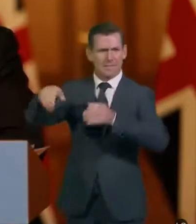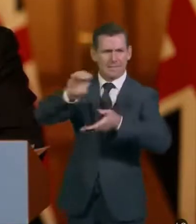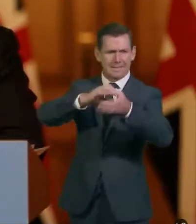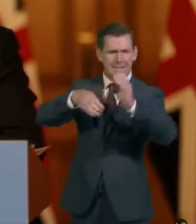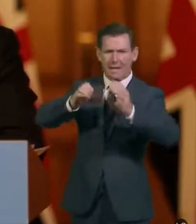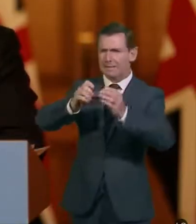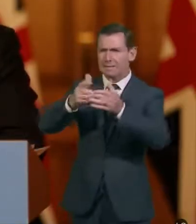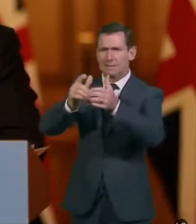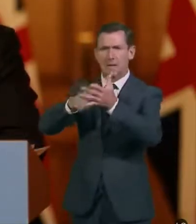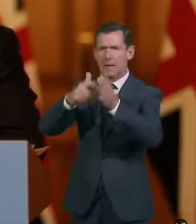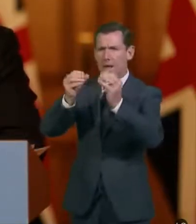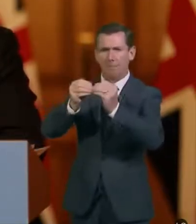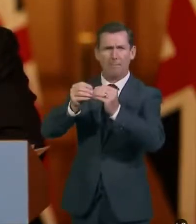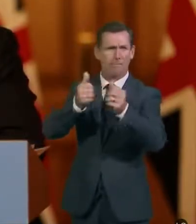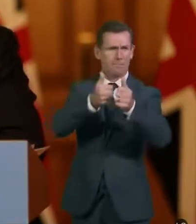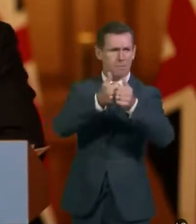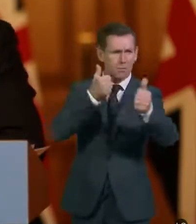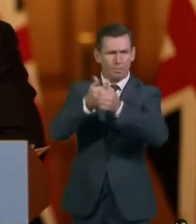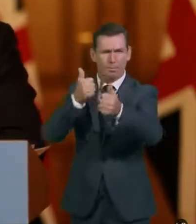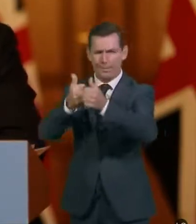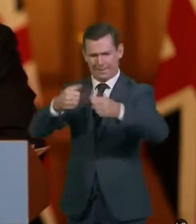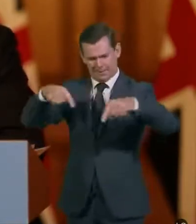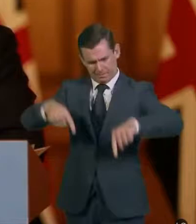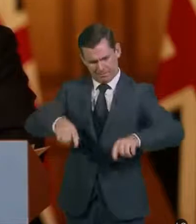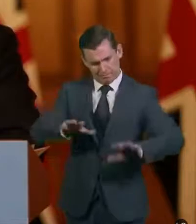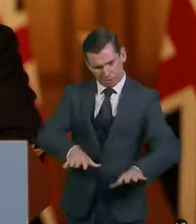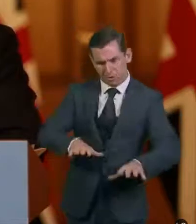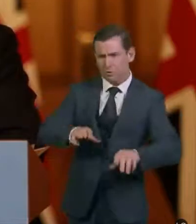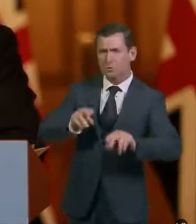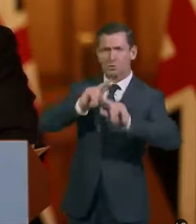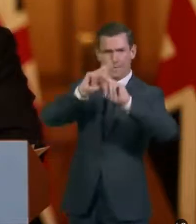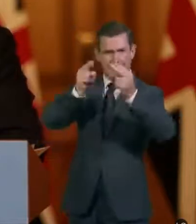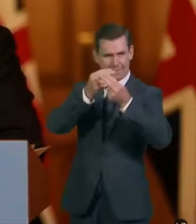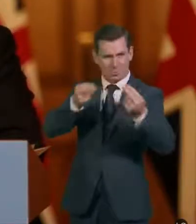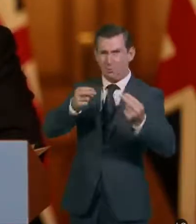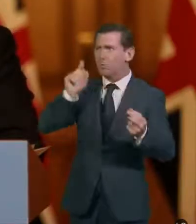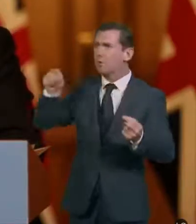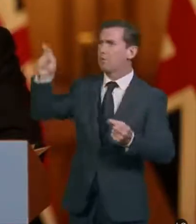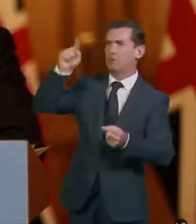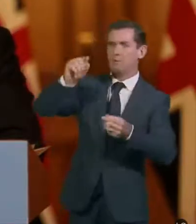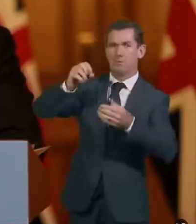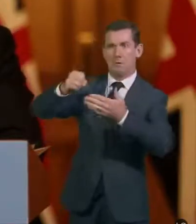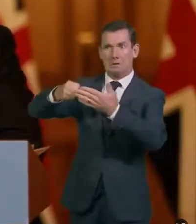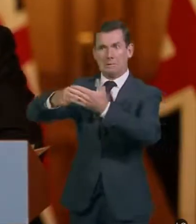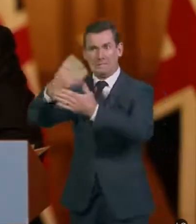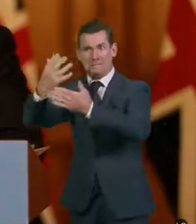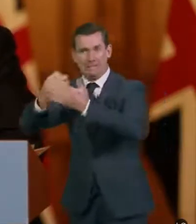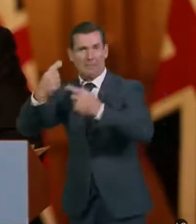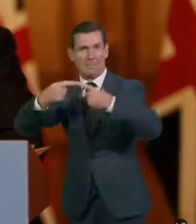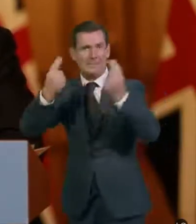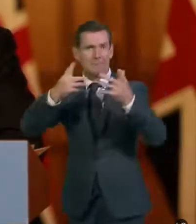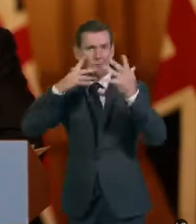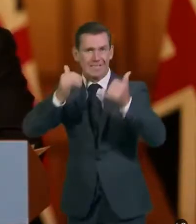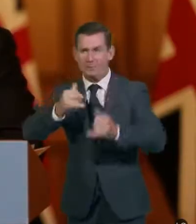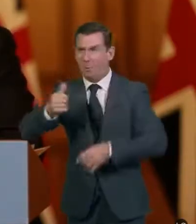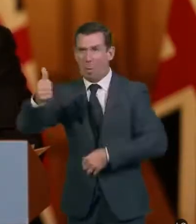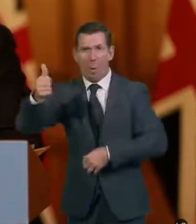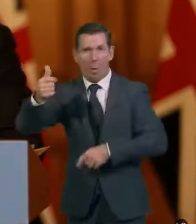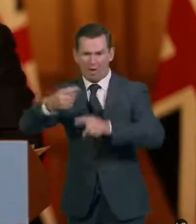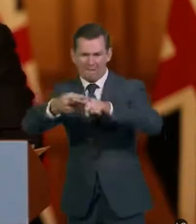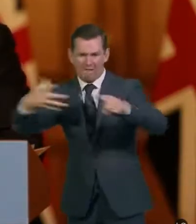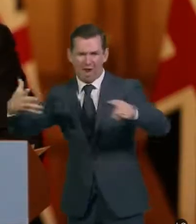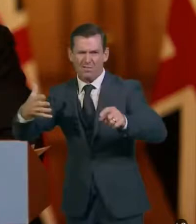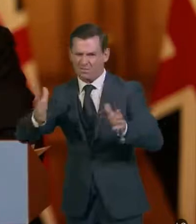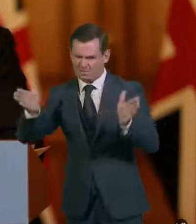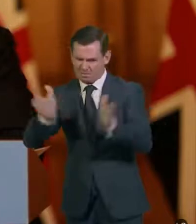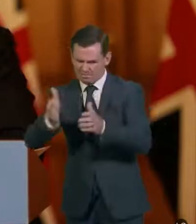been developing new tests which are faster, simpler, and cheaper. They've been working hard to discover